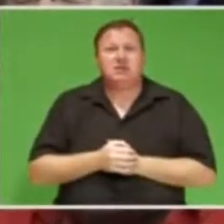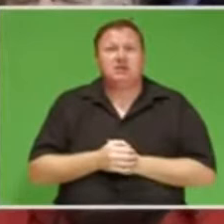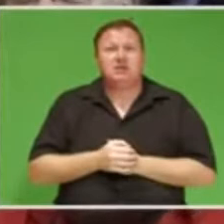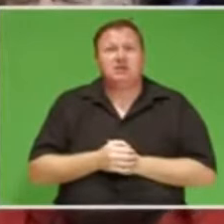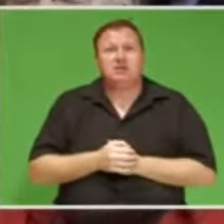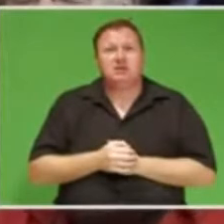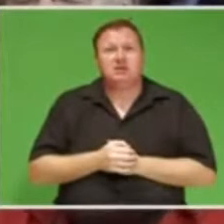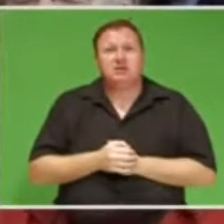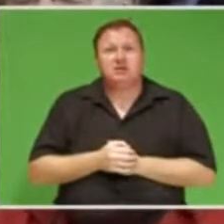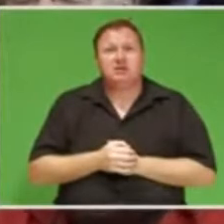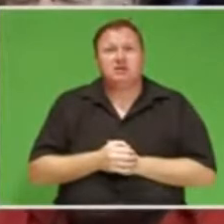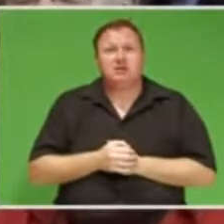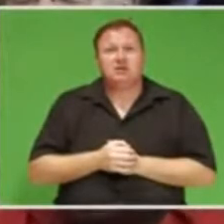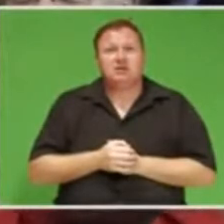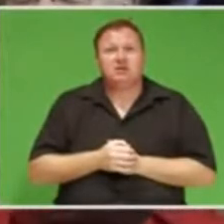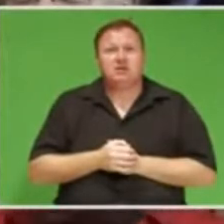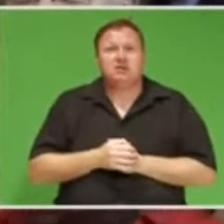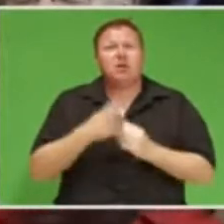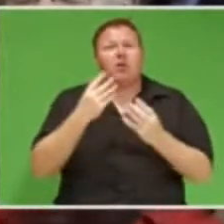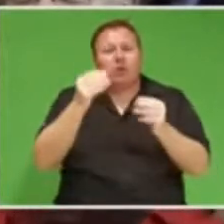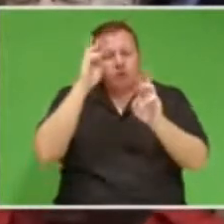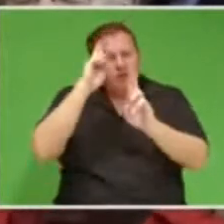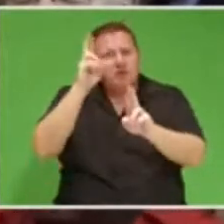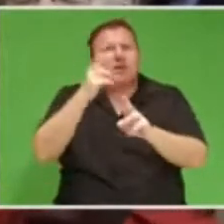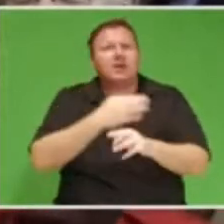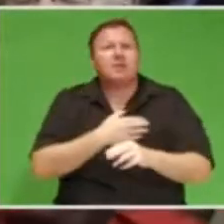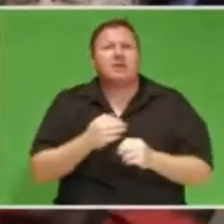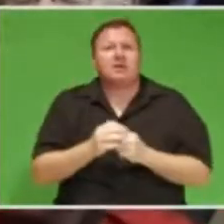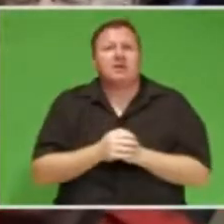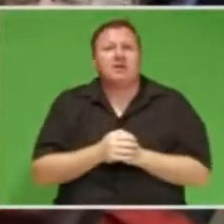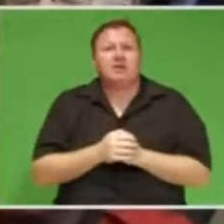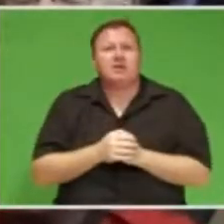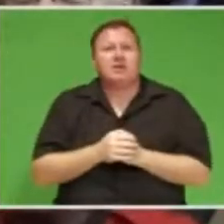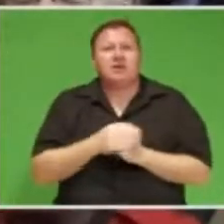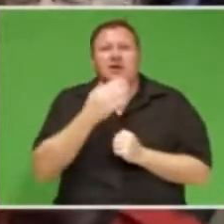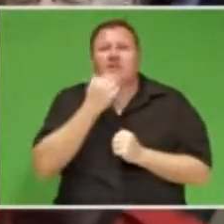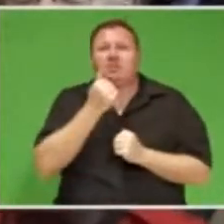And ngenhlonipho mama, ungangeni emlonyeni.